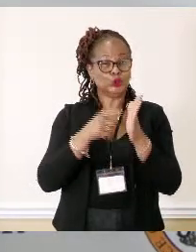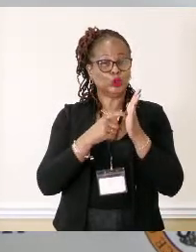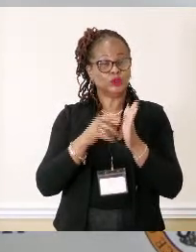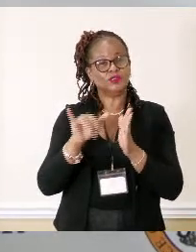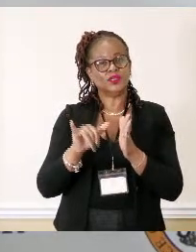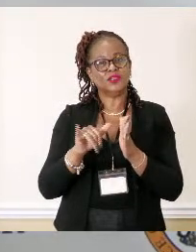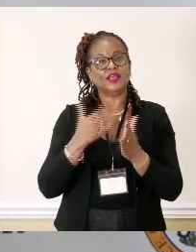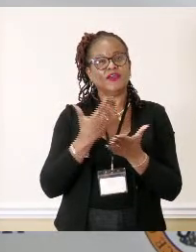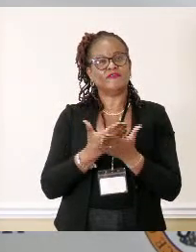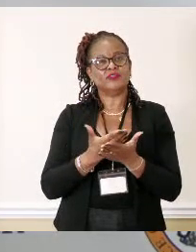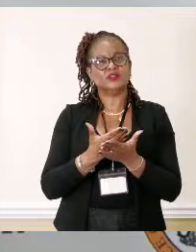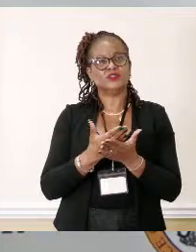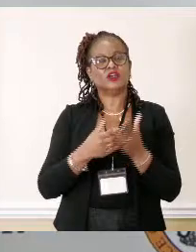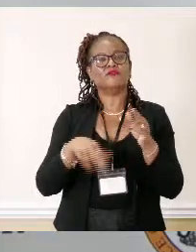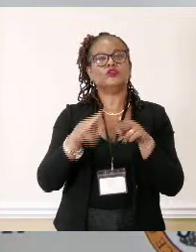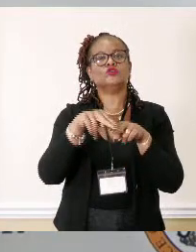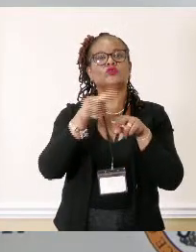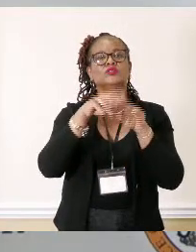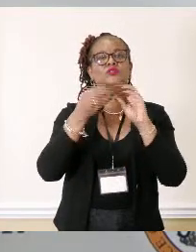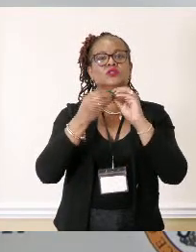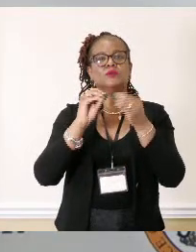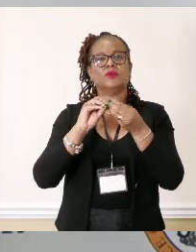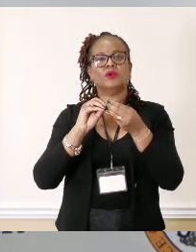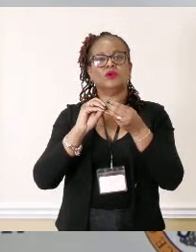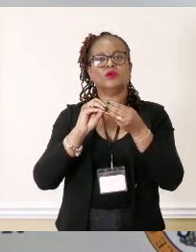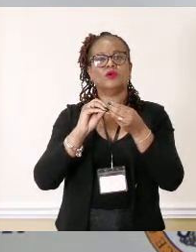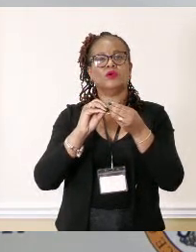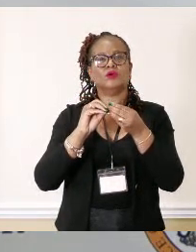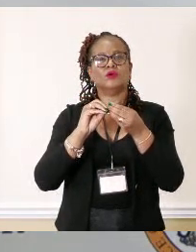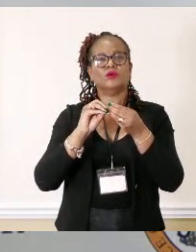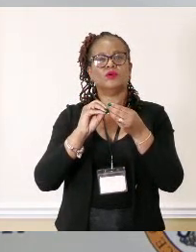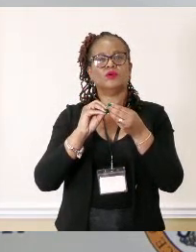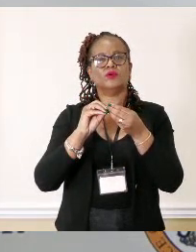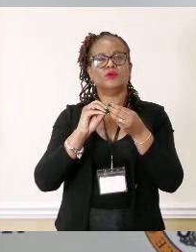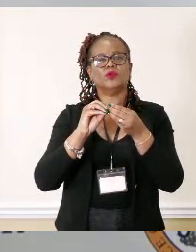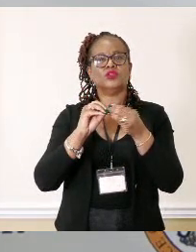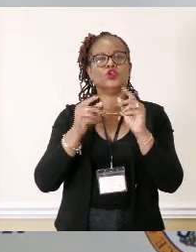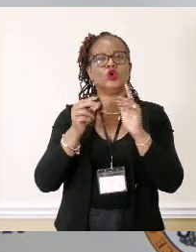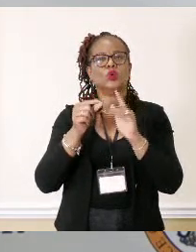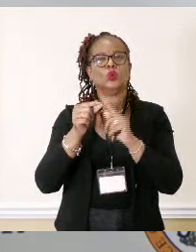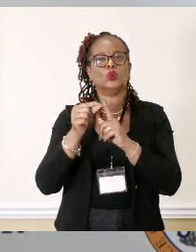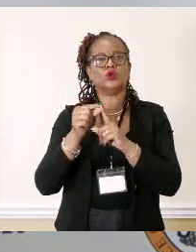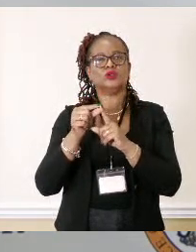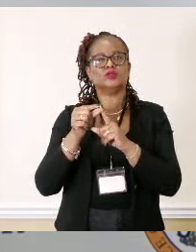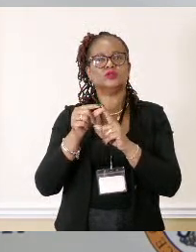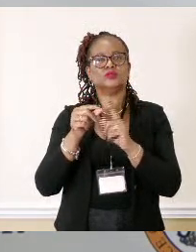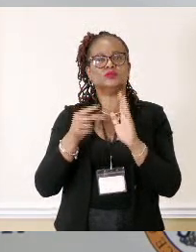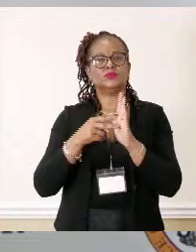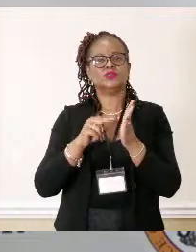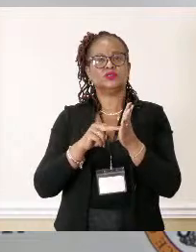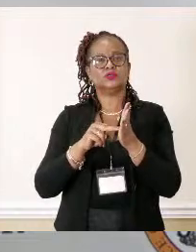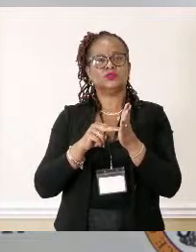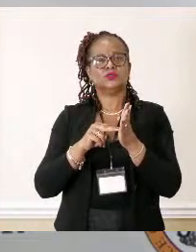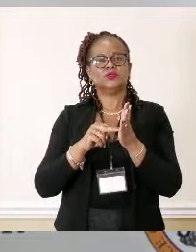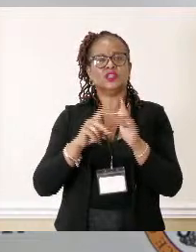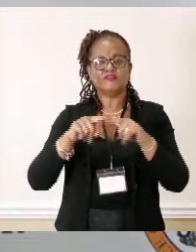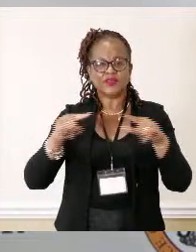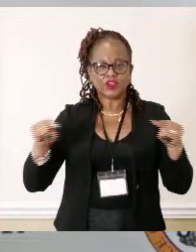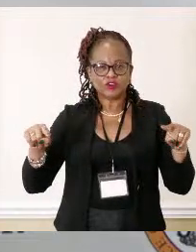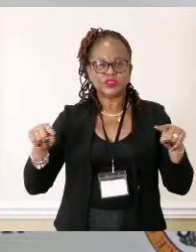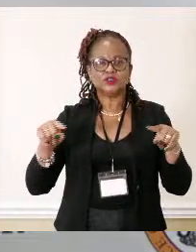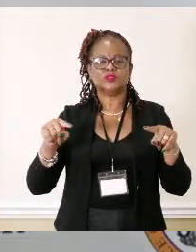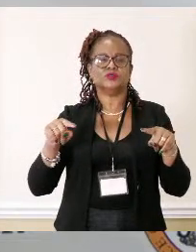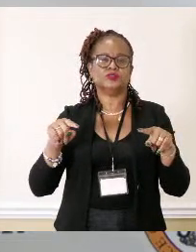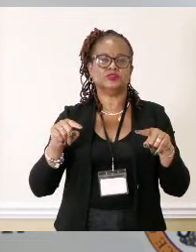is evidence of an increasing number of genomic deletions, which in your words means that this is indicative of variant